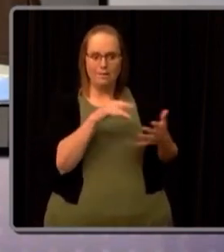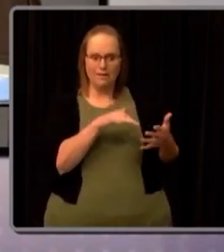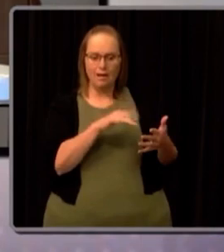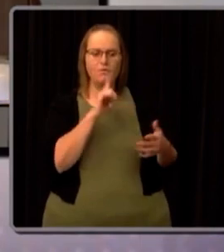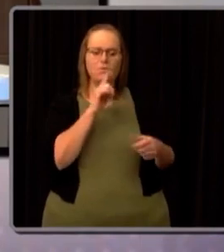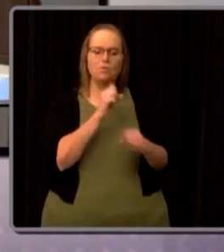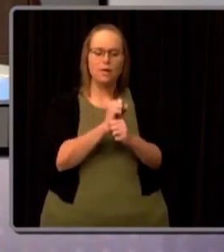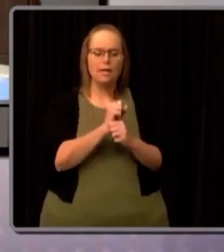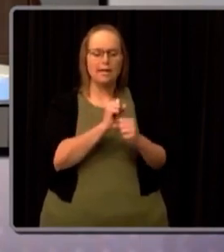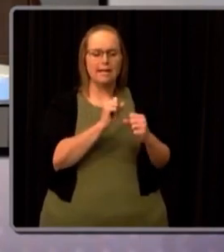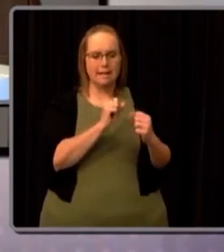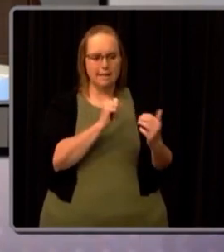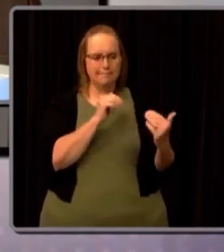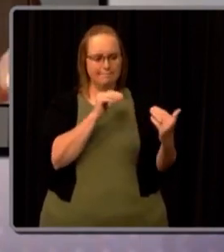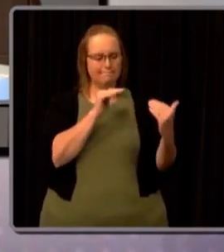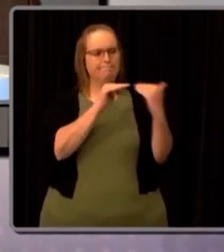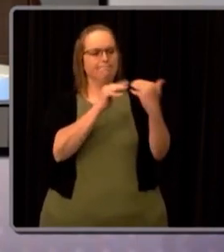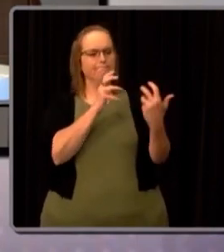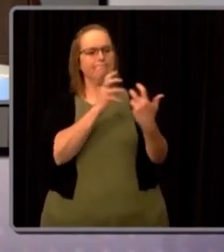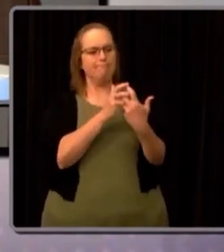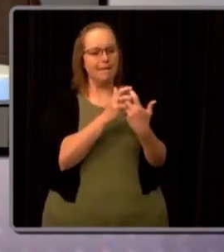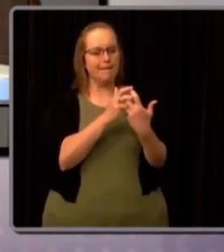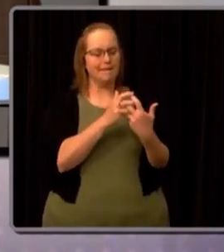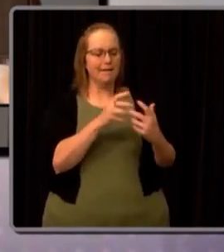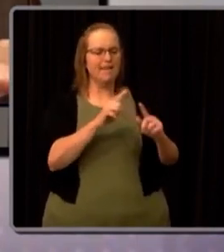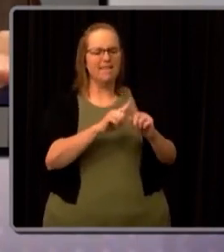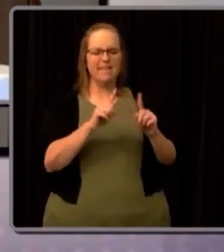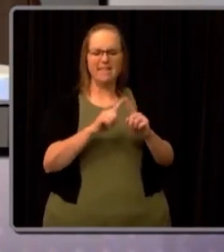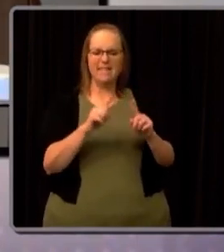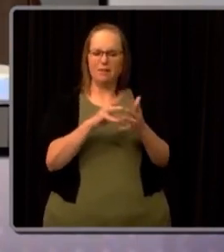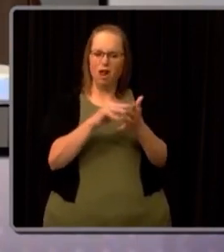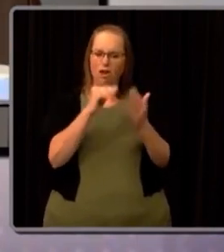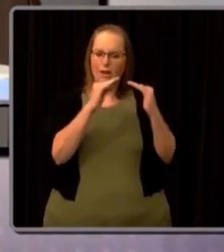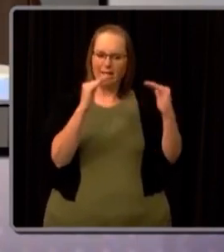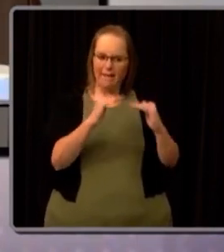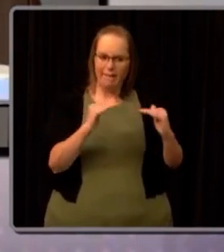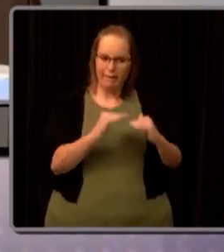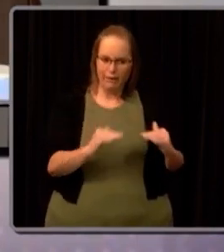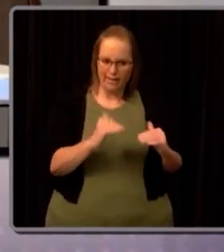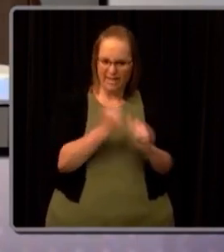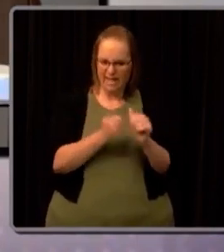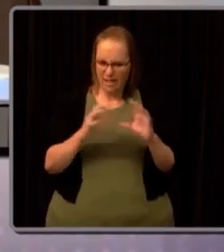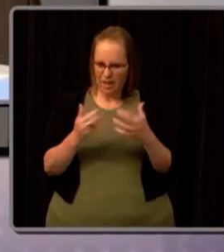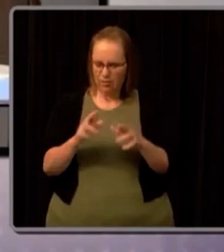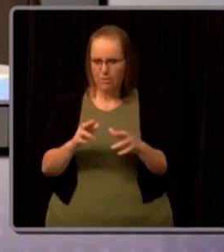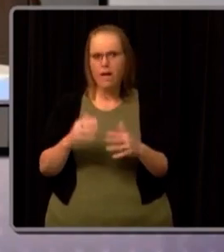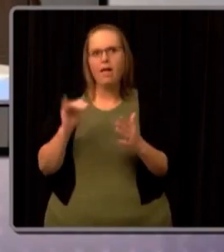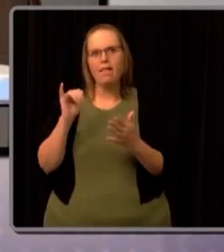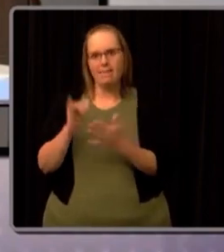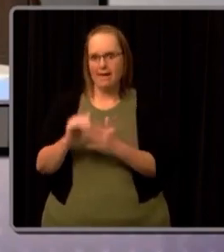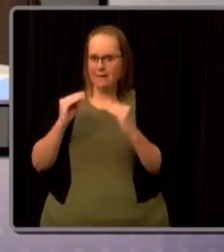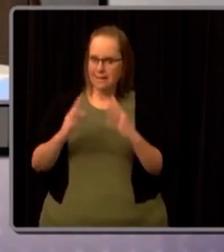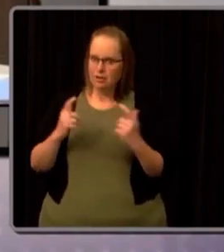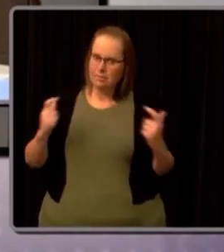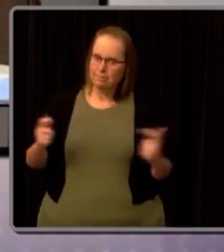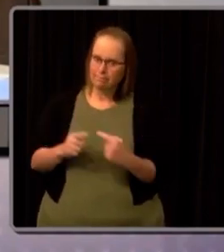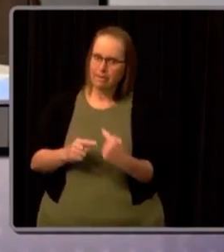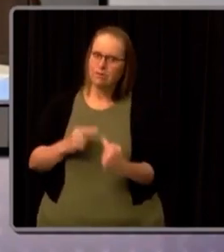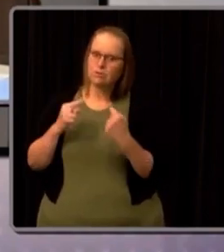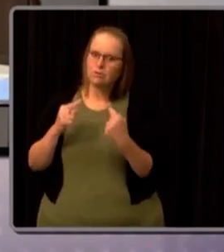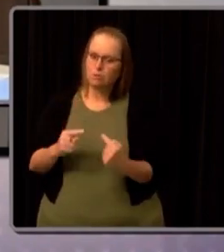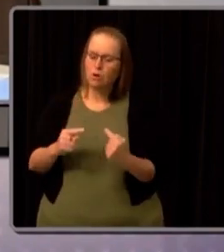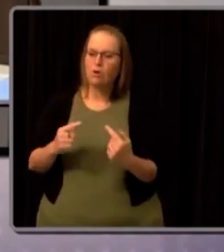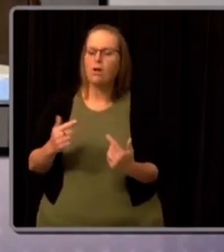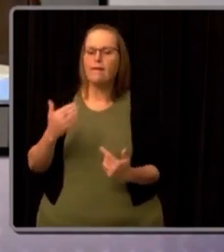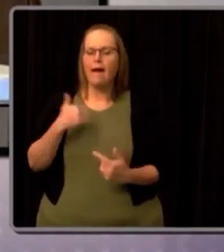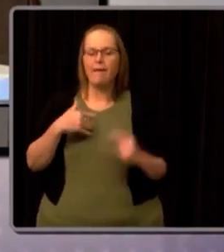meets the various levels of learning we have in each classroom. That is one of our teachers' biggest struggles, right? Is that they have